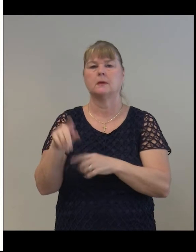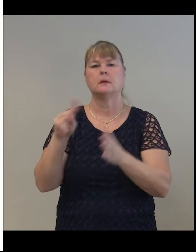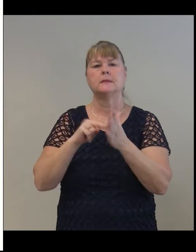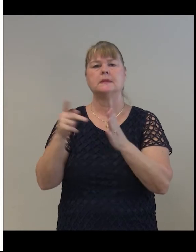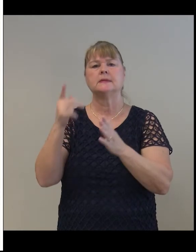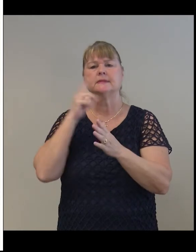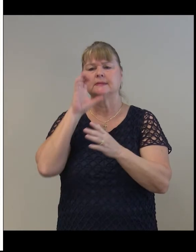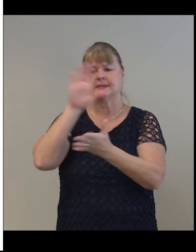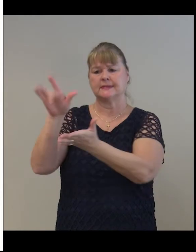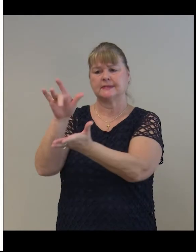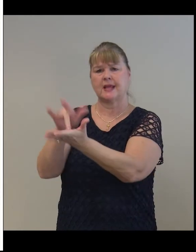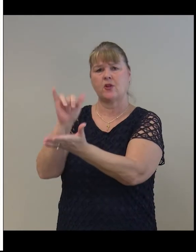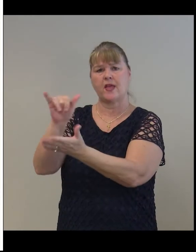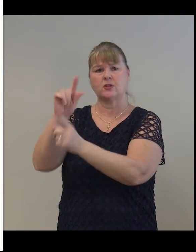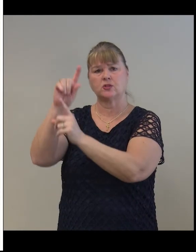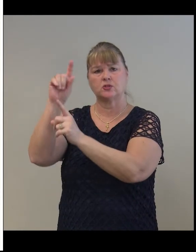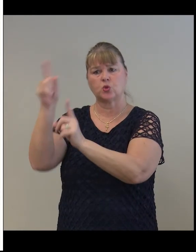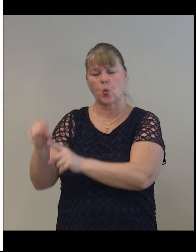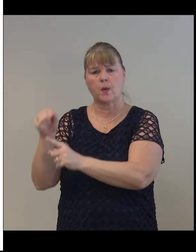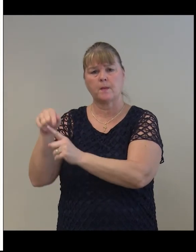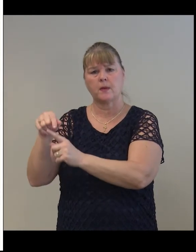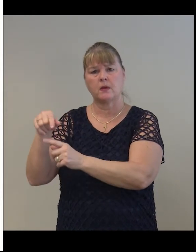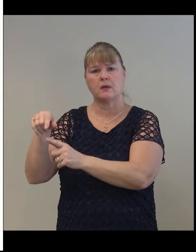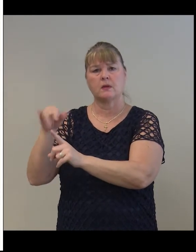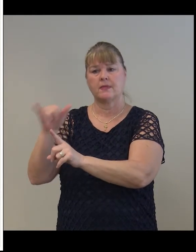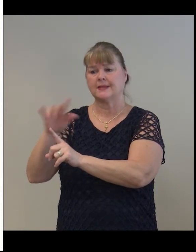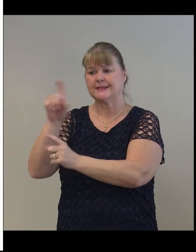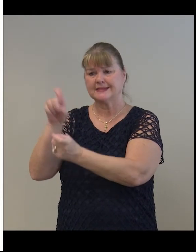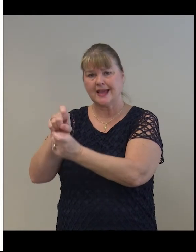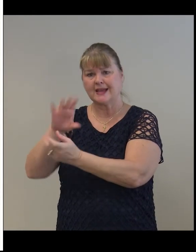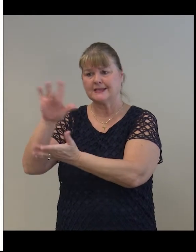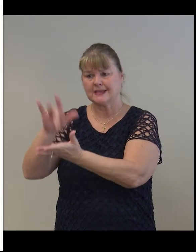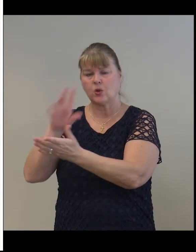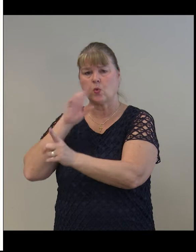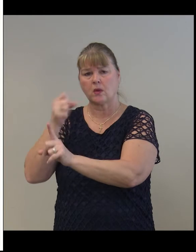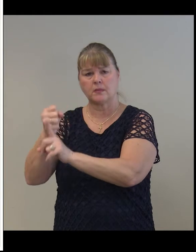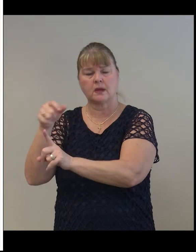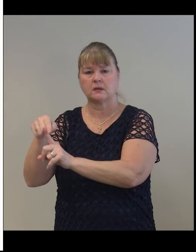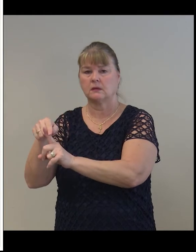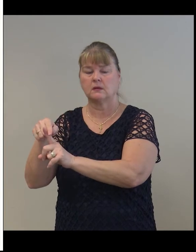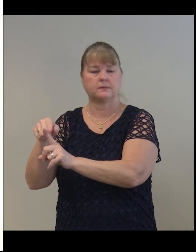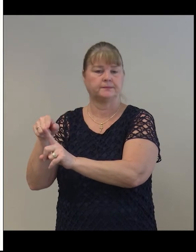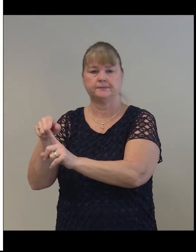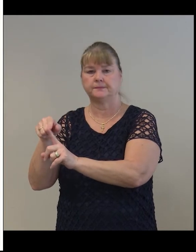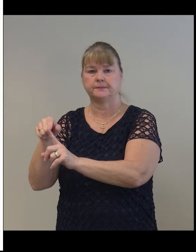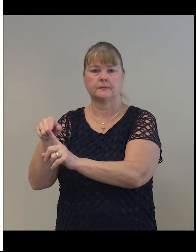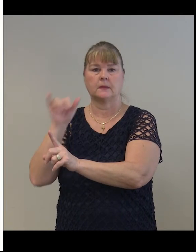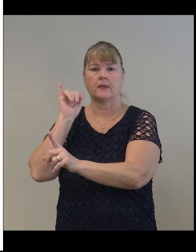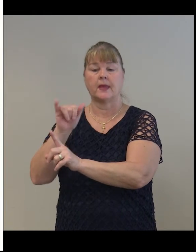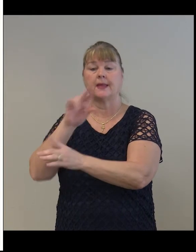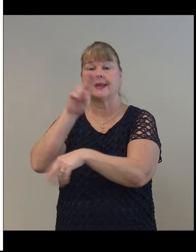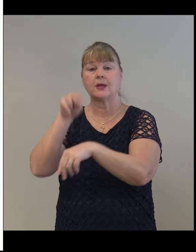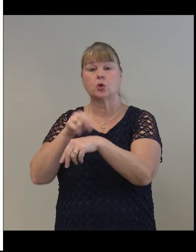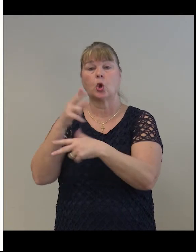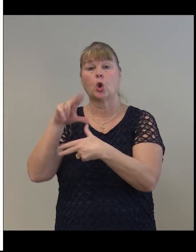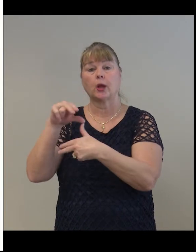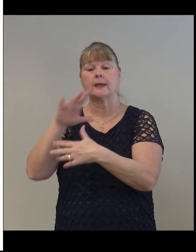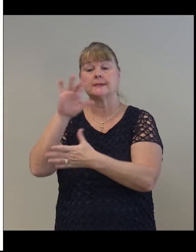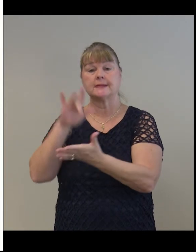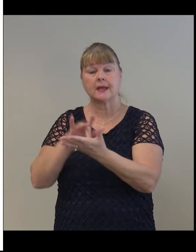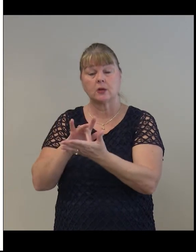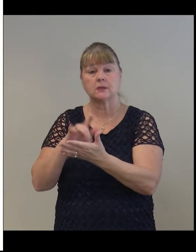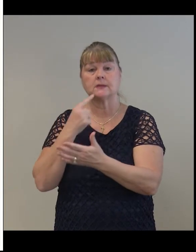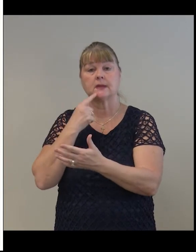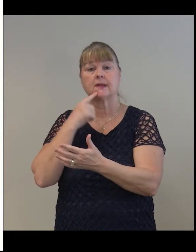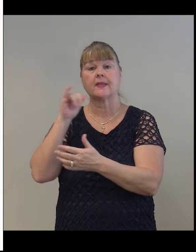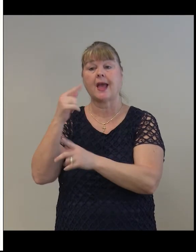and assume that that's the center of the storm and that that's where the exact center is going to be. But in fact, the National Hurricane